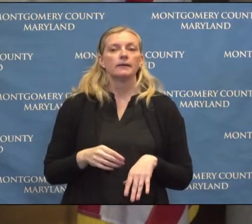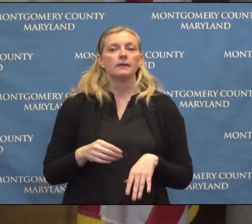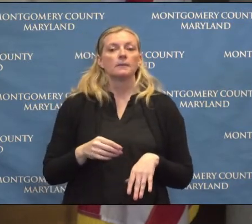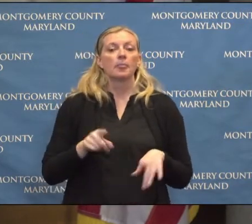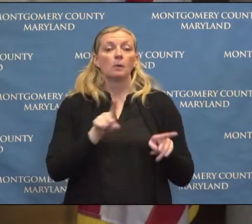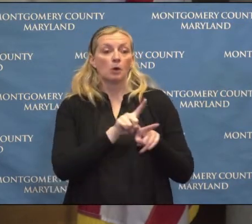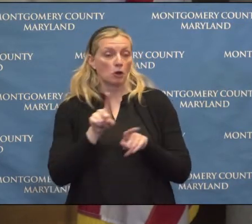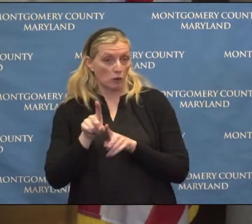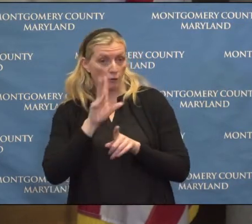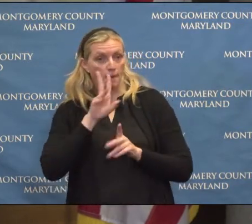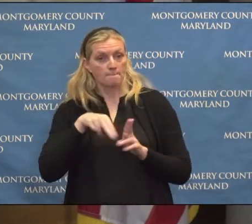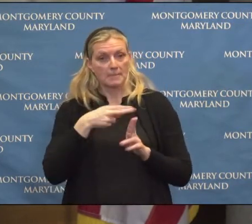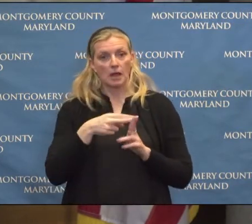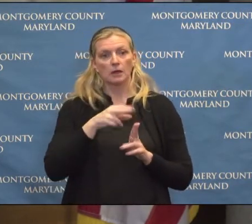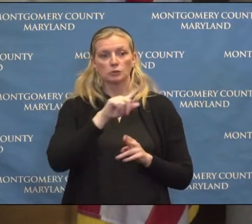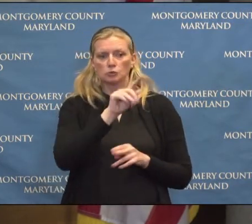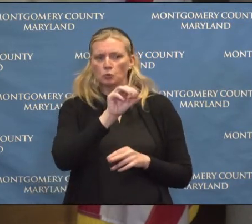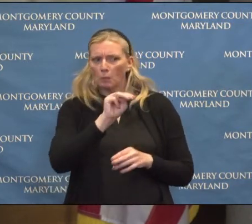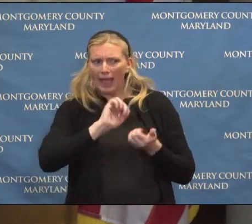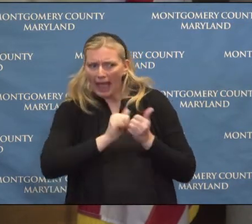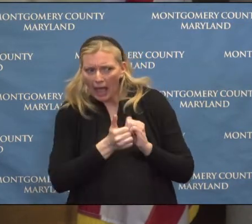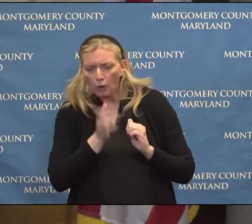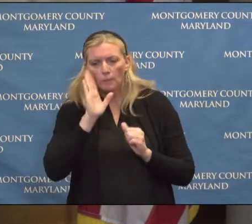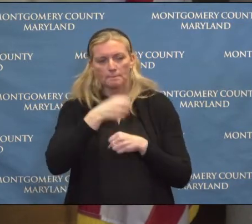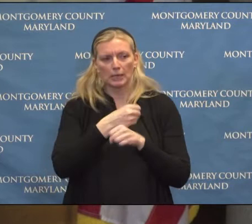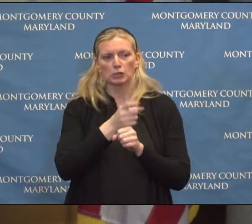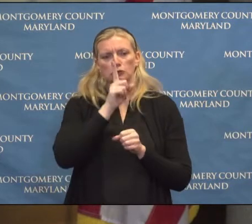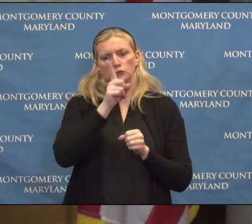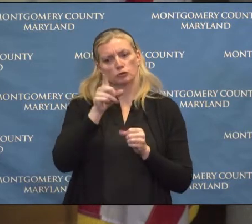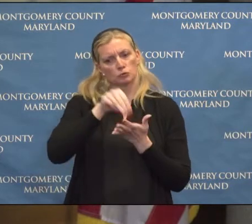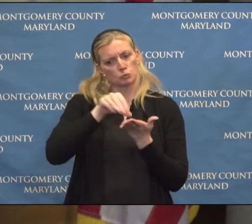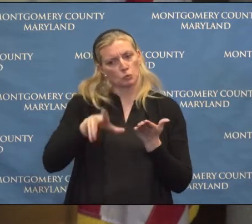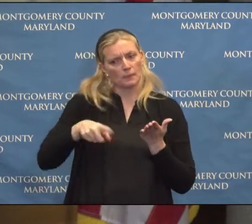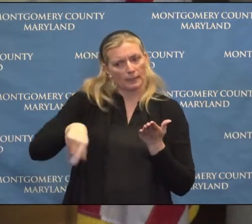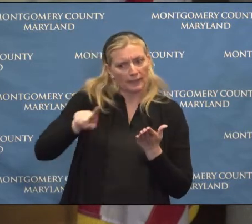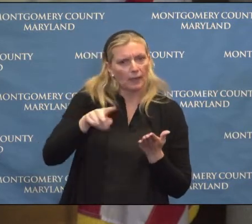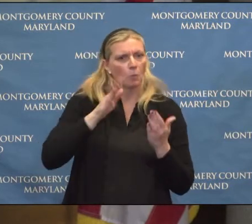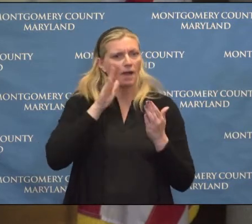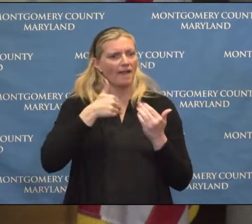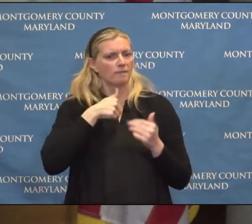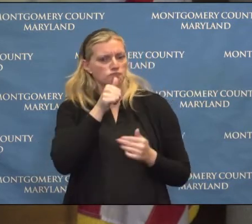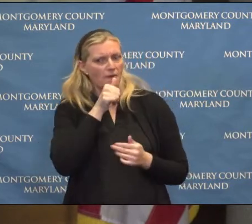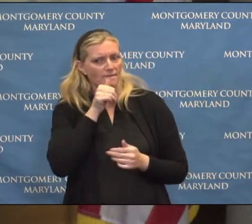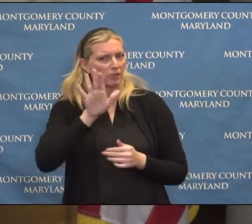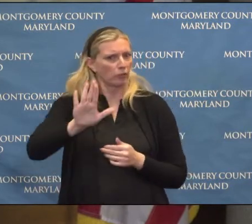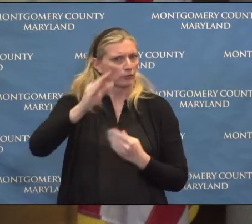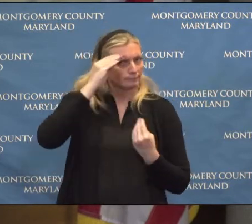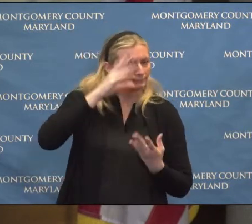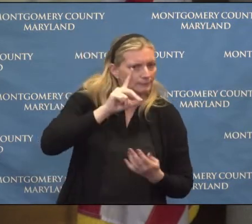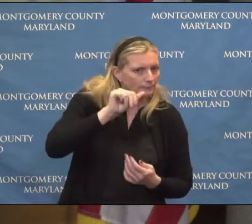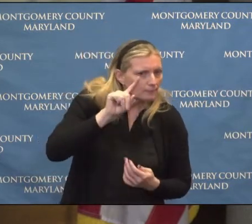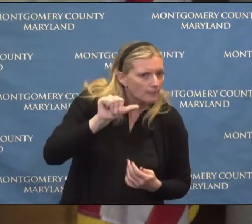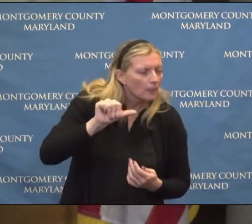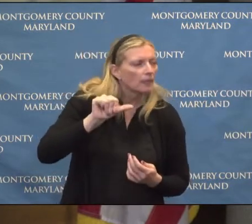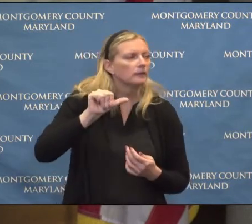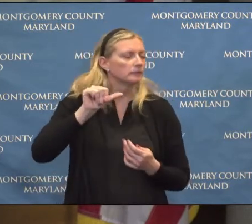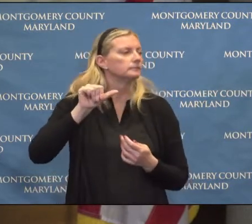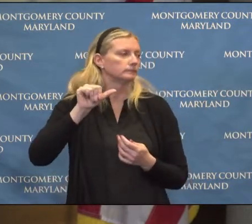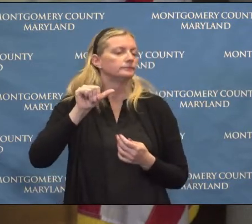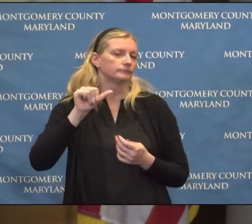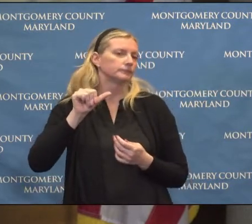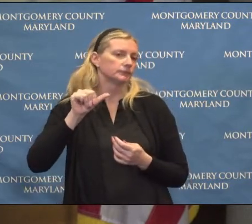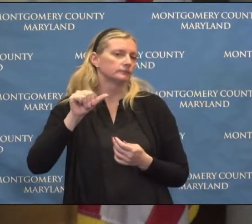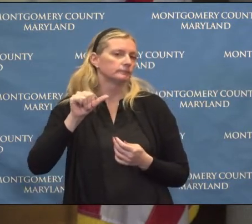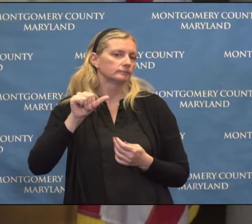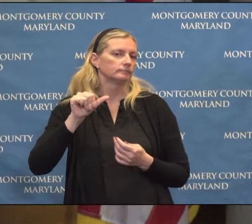around student data privacy and gotten assurances from them about the data that might be available for